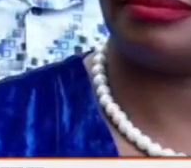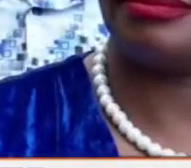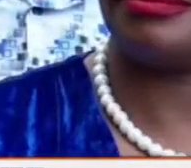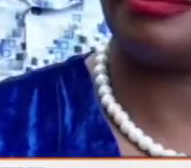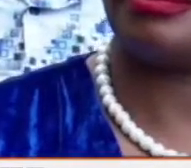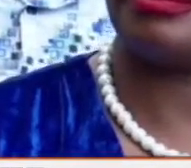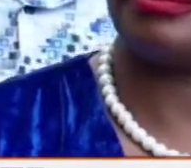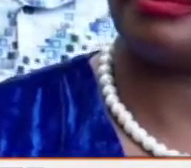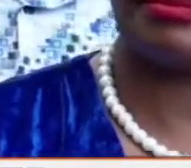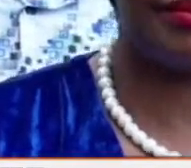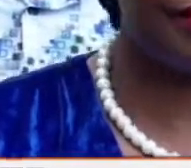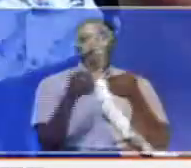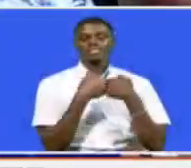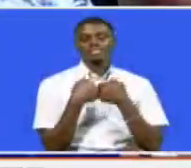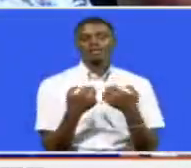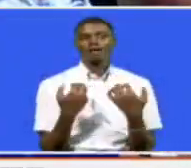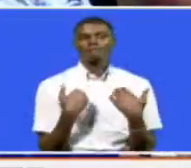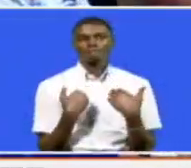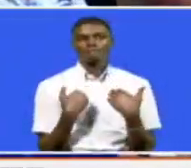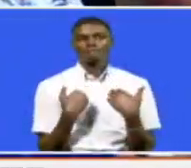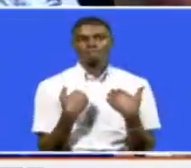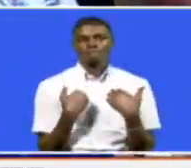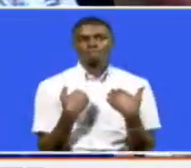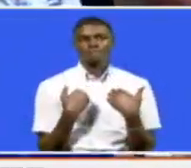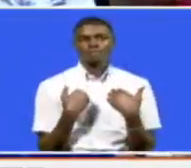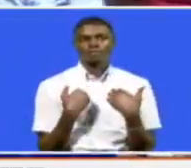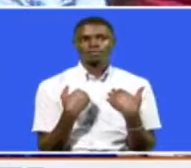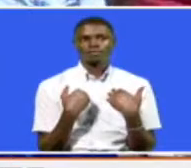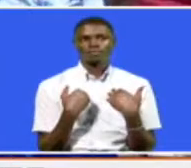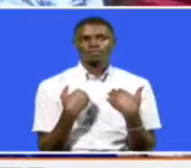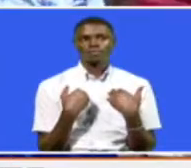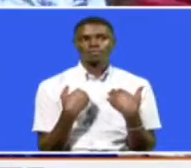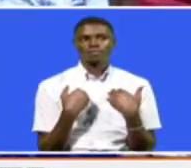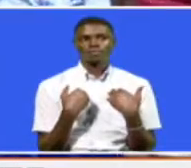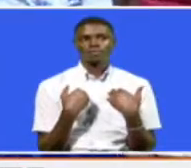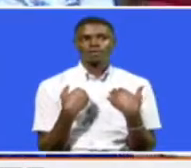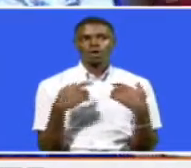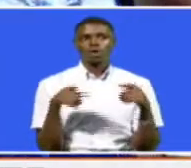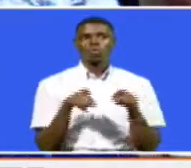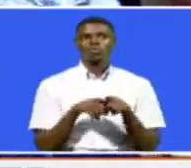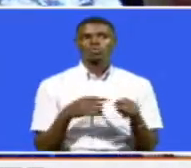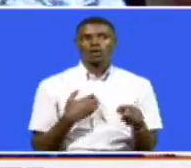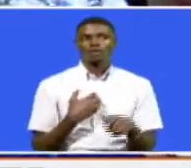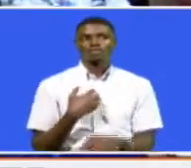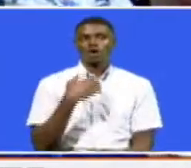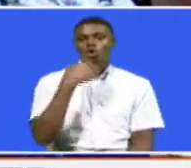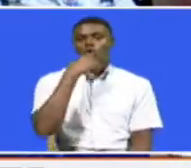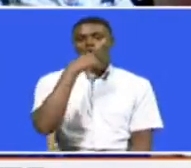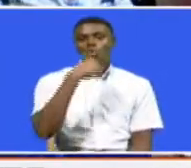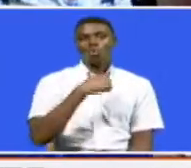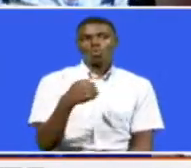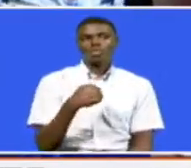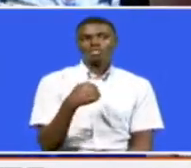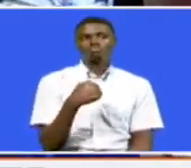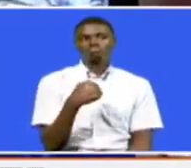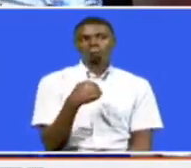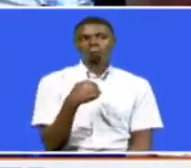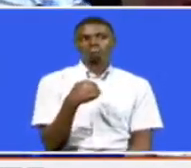She had many challenges. Of course, she also have old age related